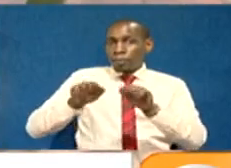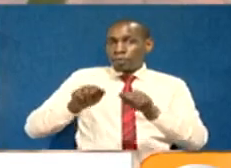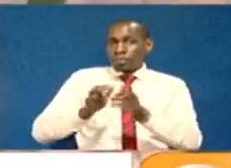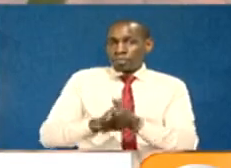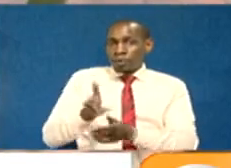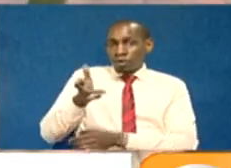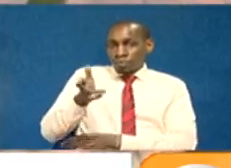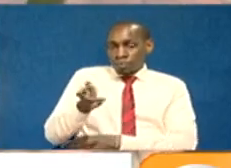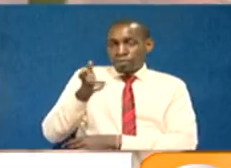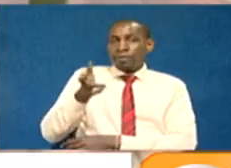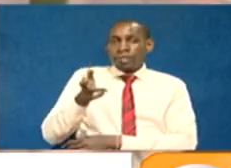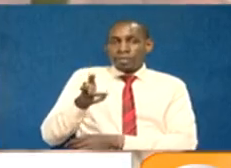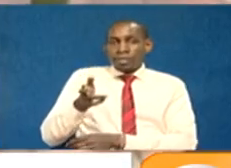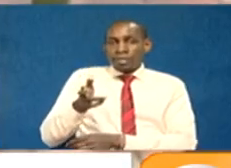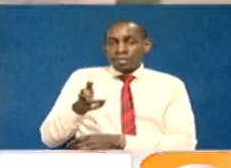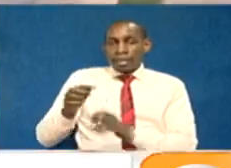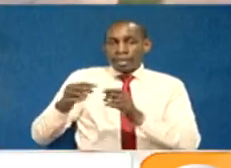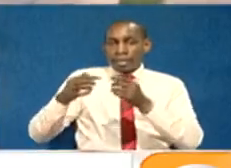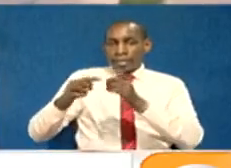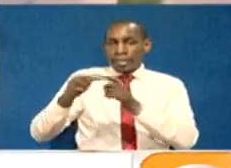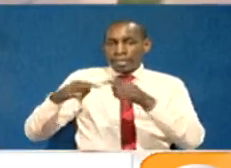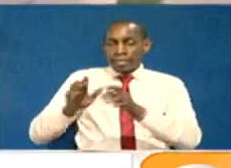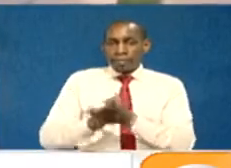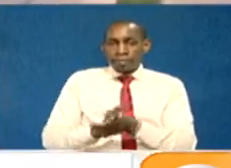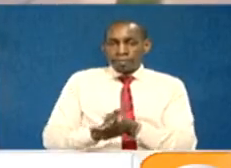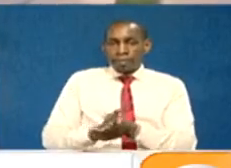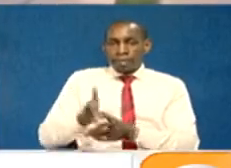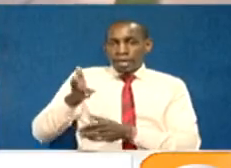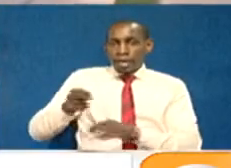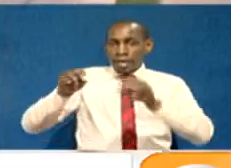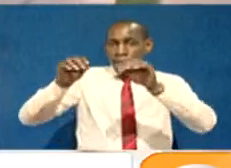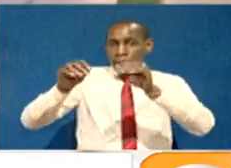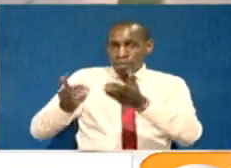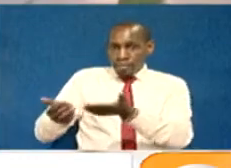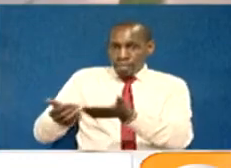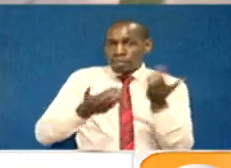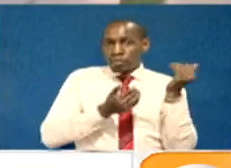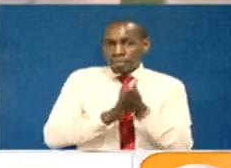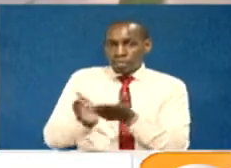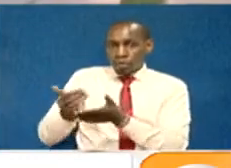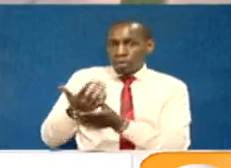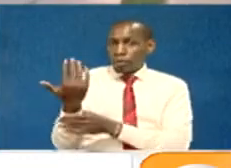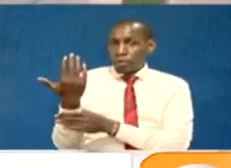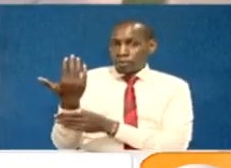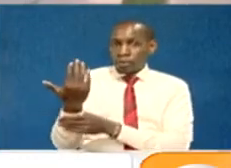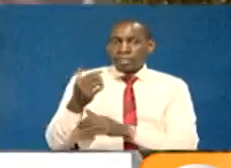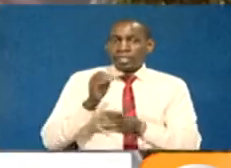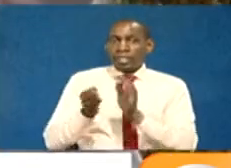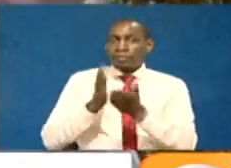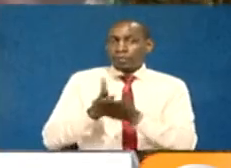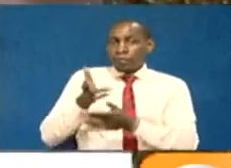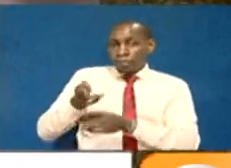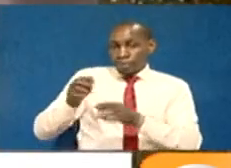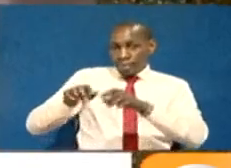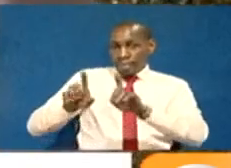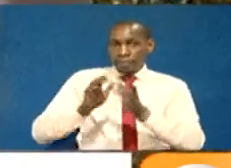able to pull the trigger and end his life. Gunpowder residue is expected to be found on his hands if at all he pulled